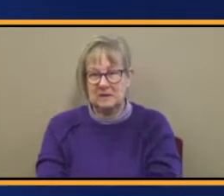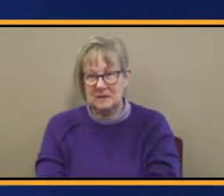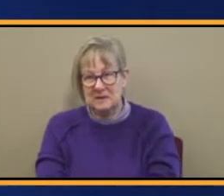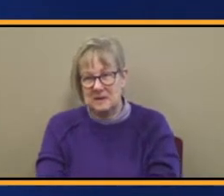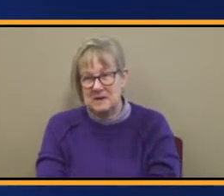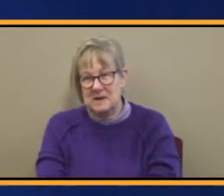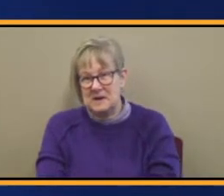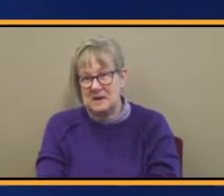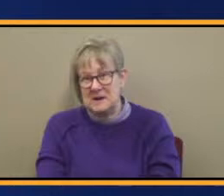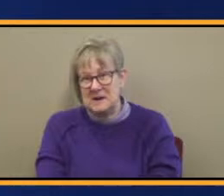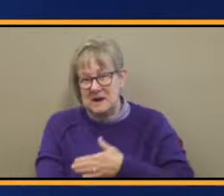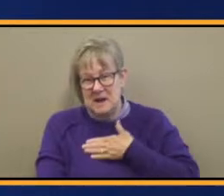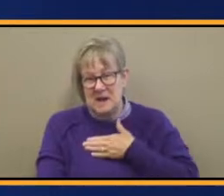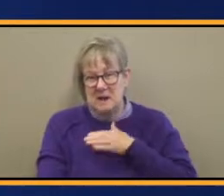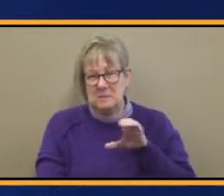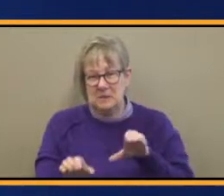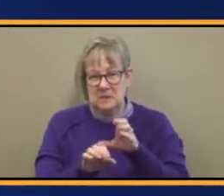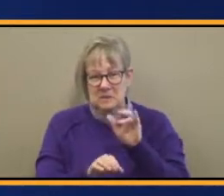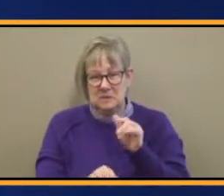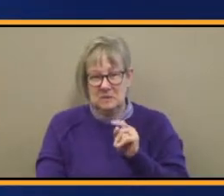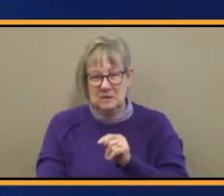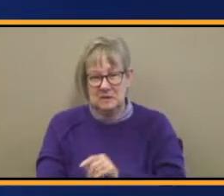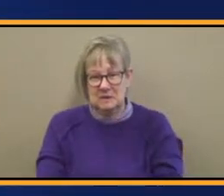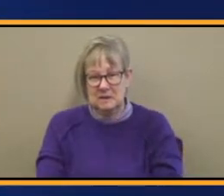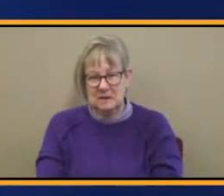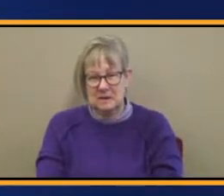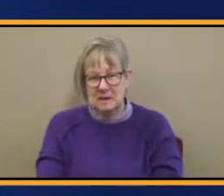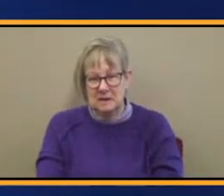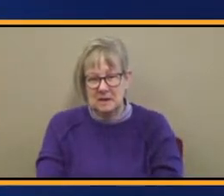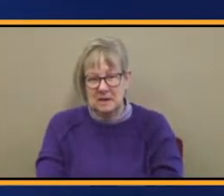Thank you. Happy to do it. Thank you. Thank you. The guitar.